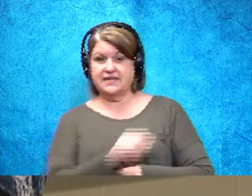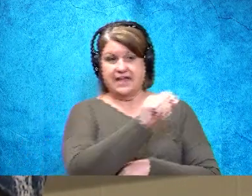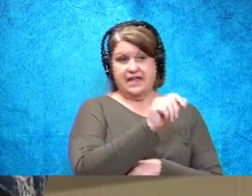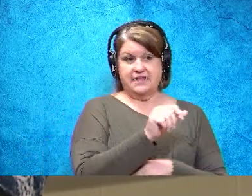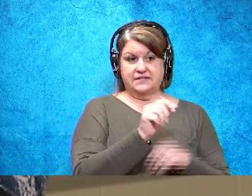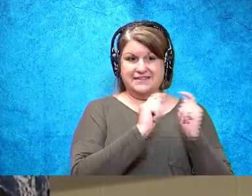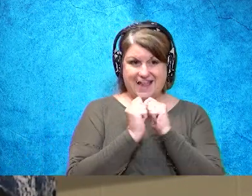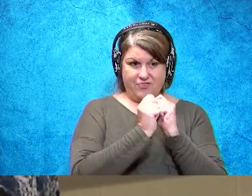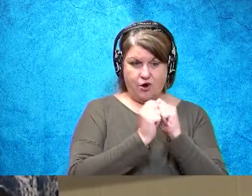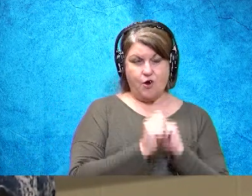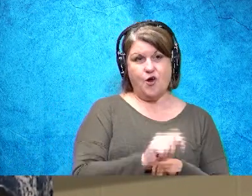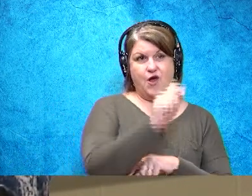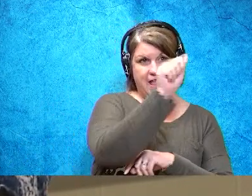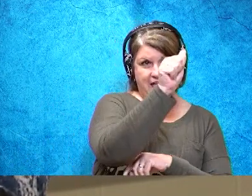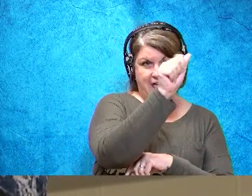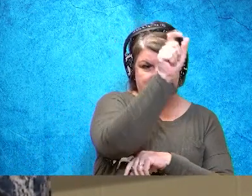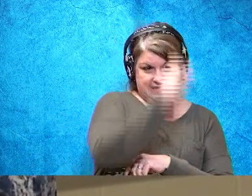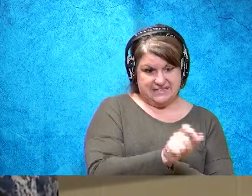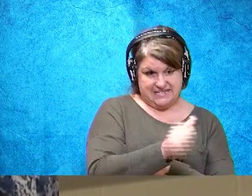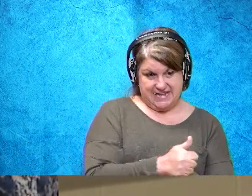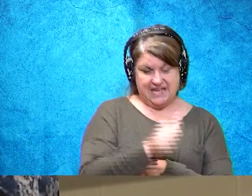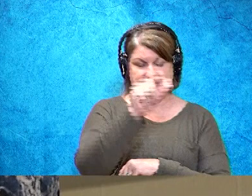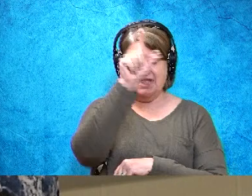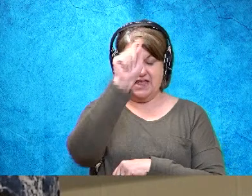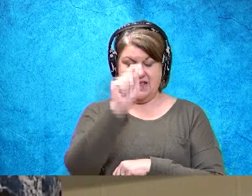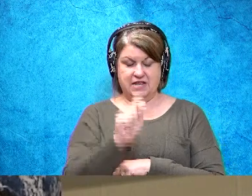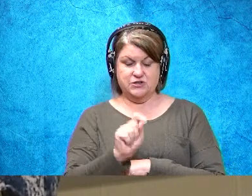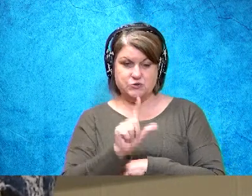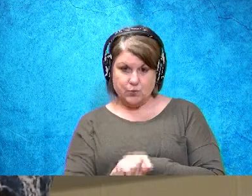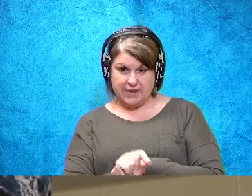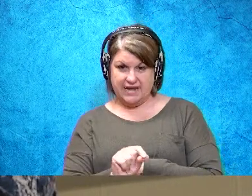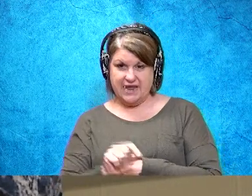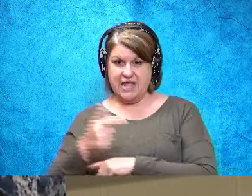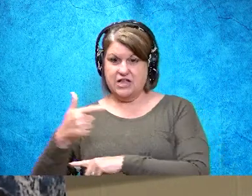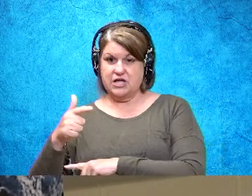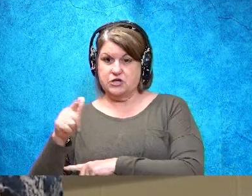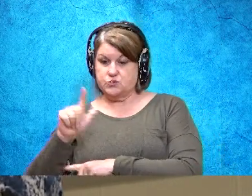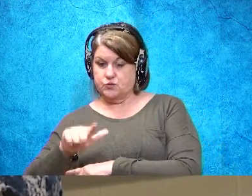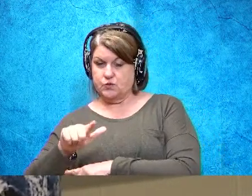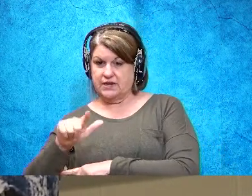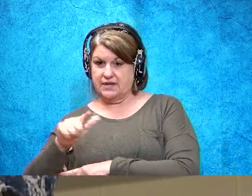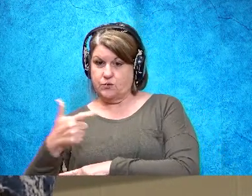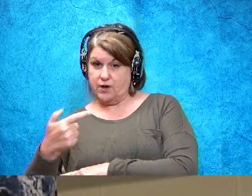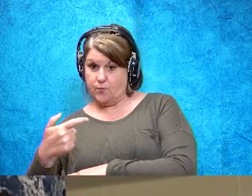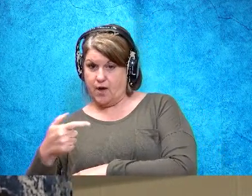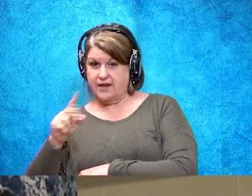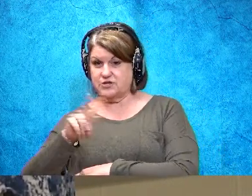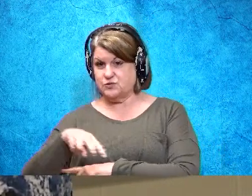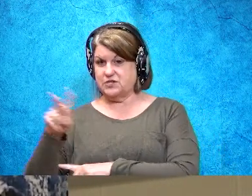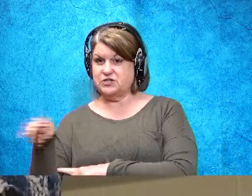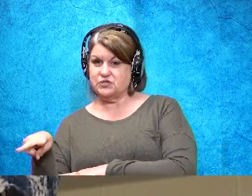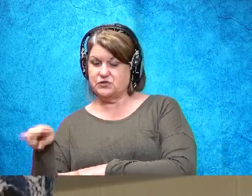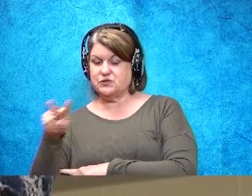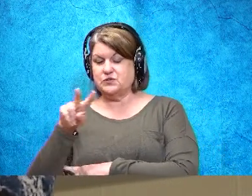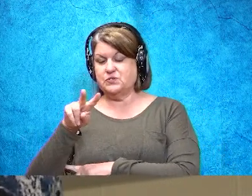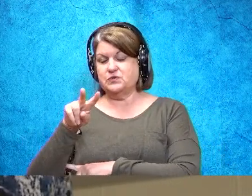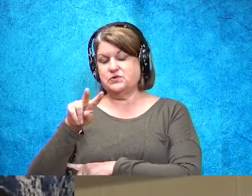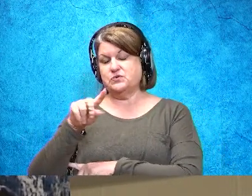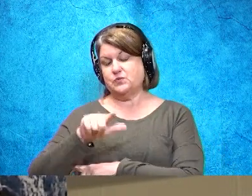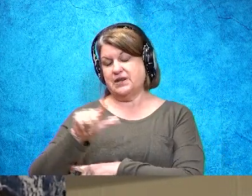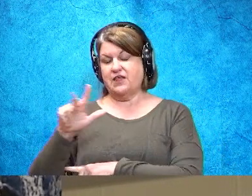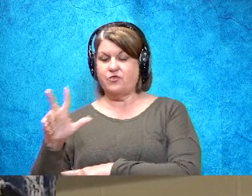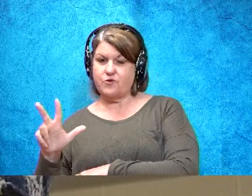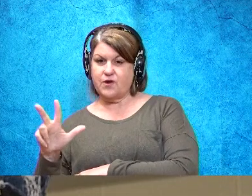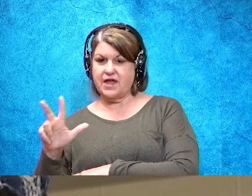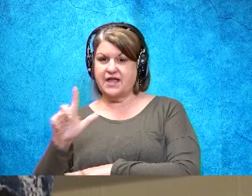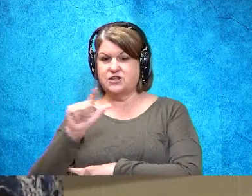10, 20, 21, 22, 23,